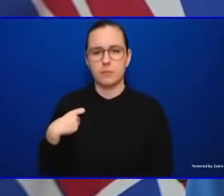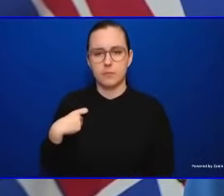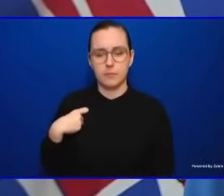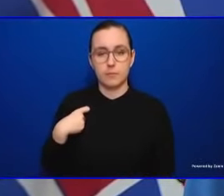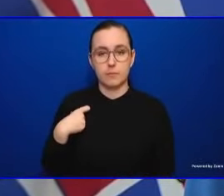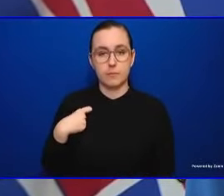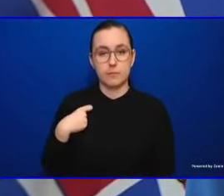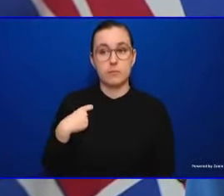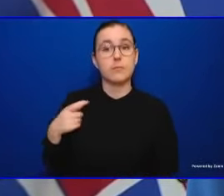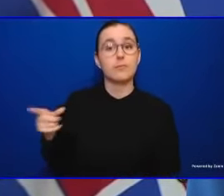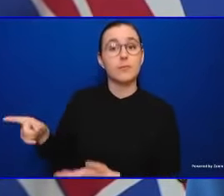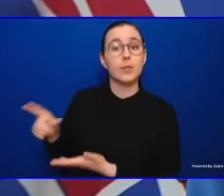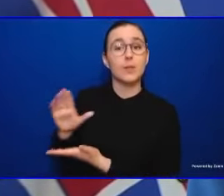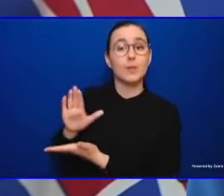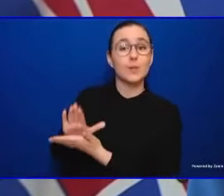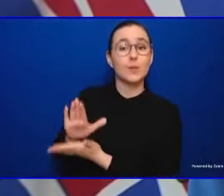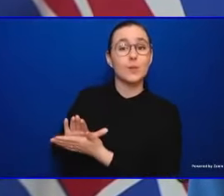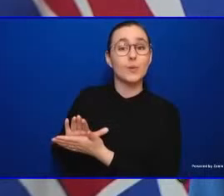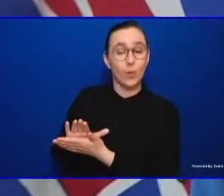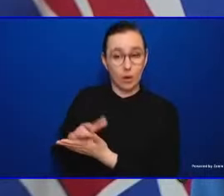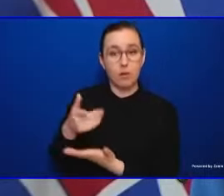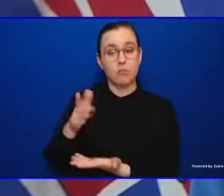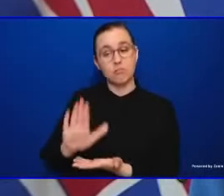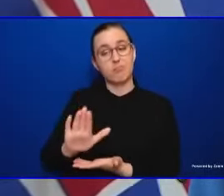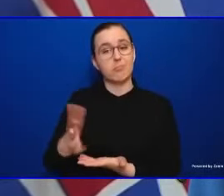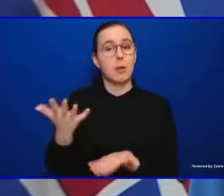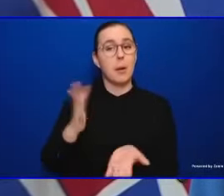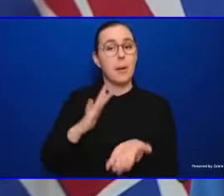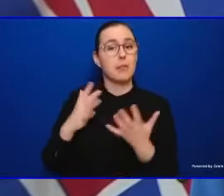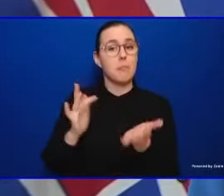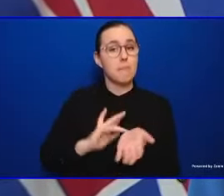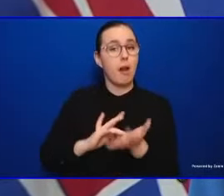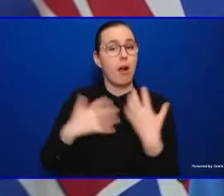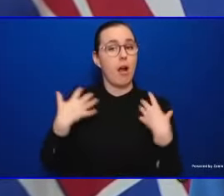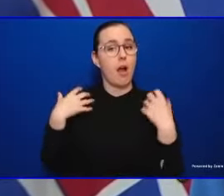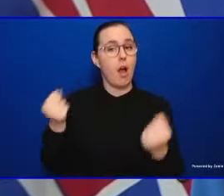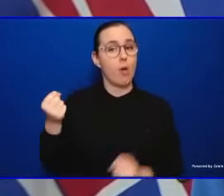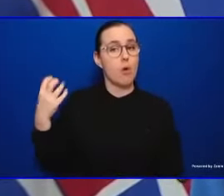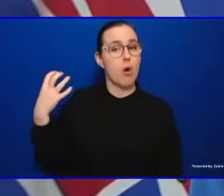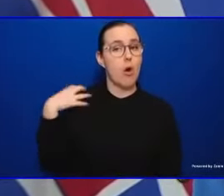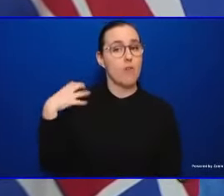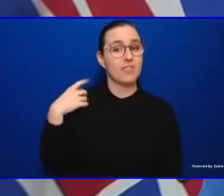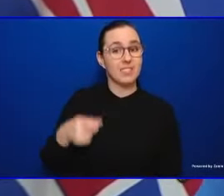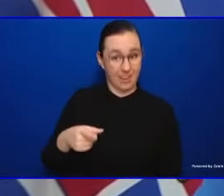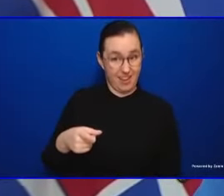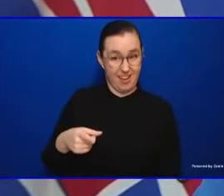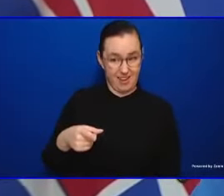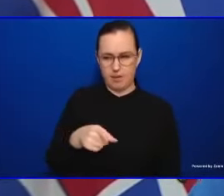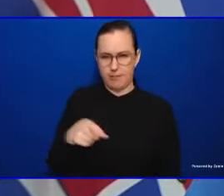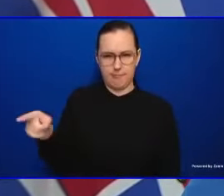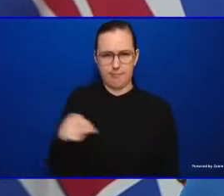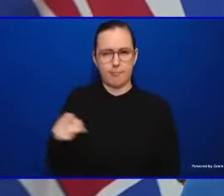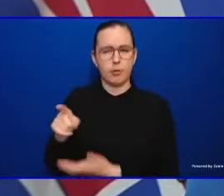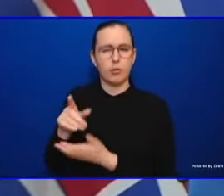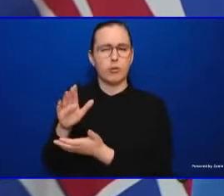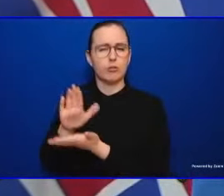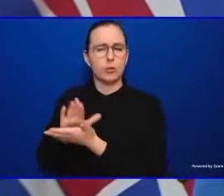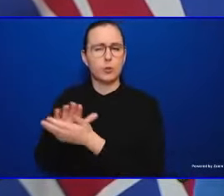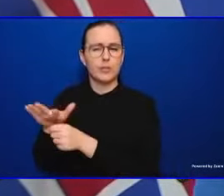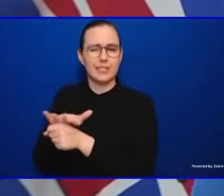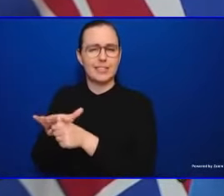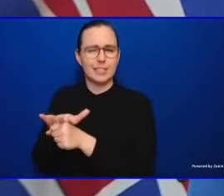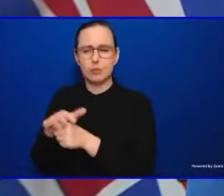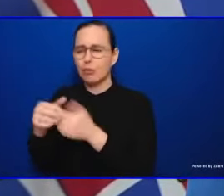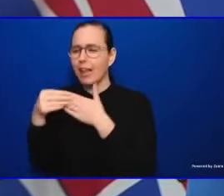closely with school district leadership on a regular basis, a day-to-day basis, and that, of course, will continue. To help